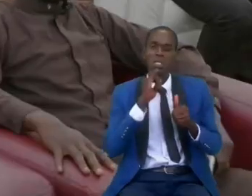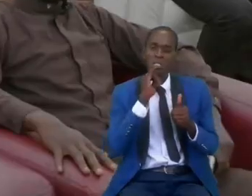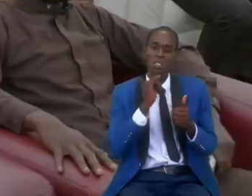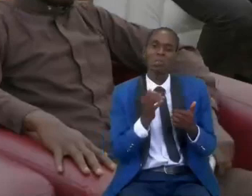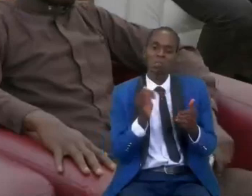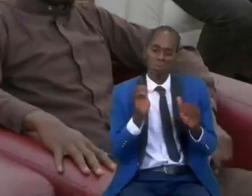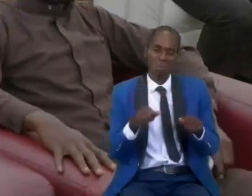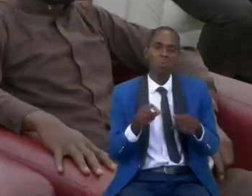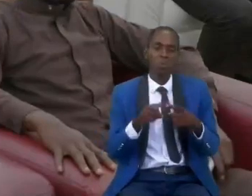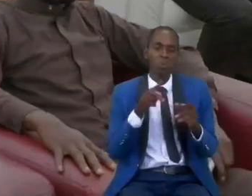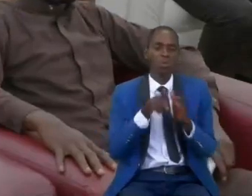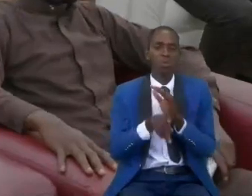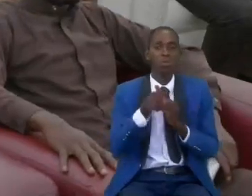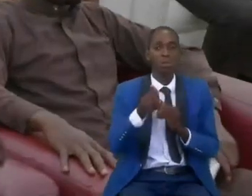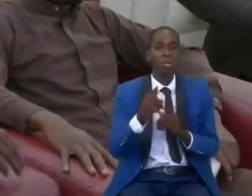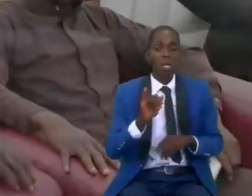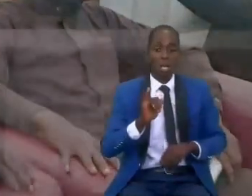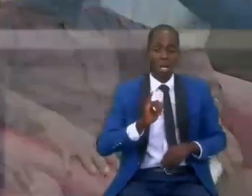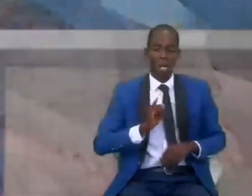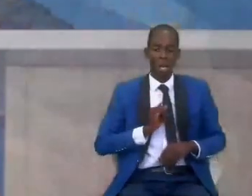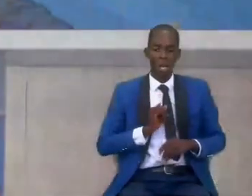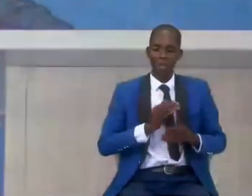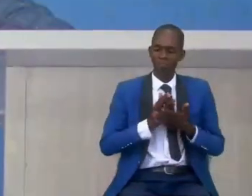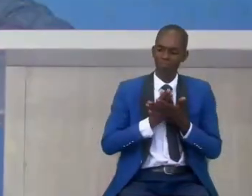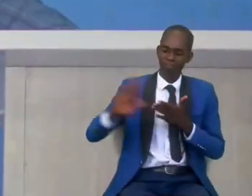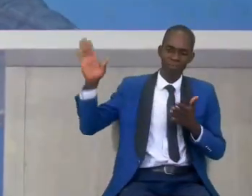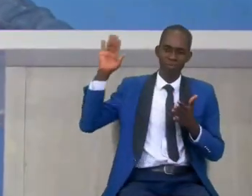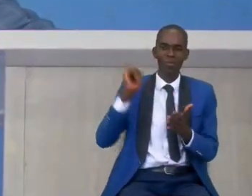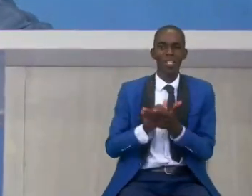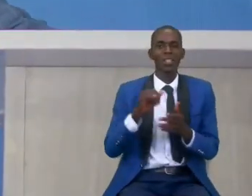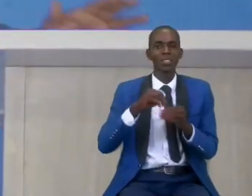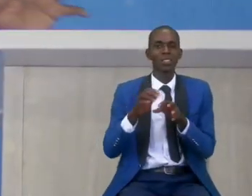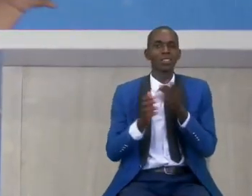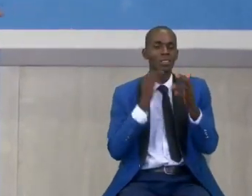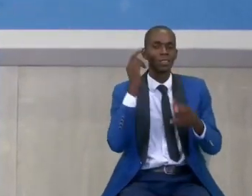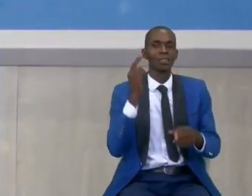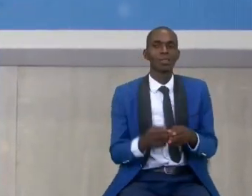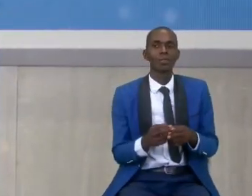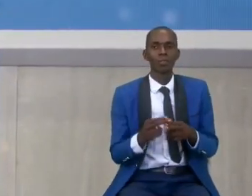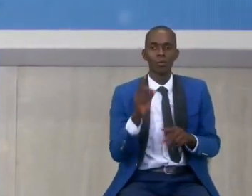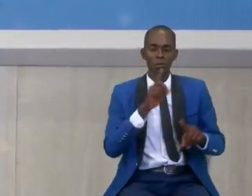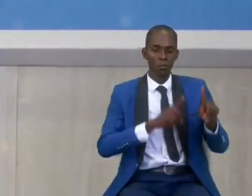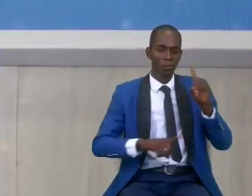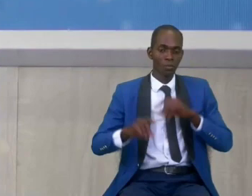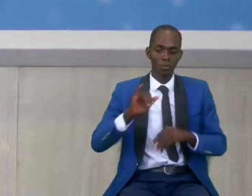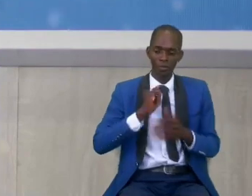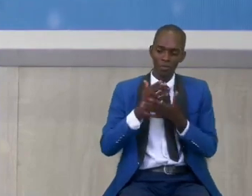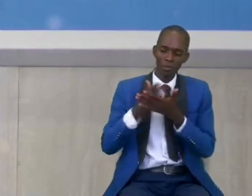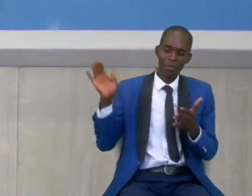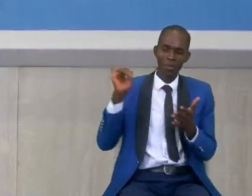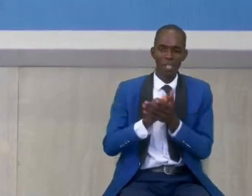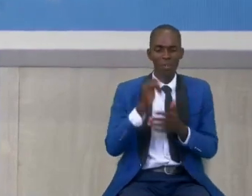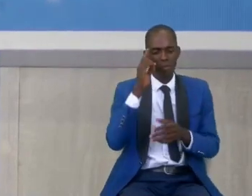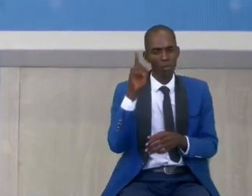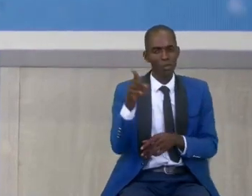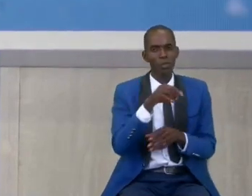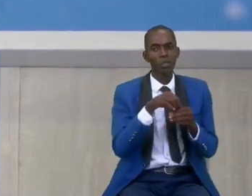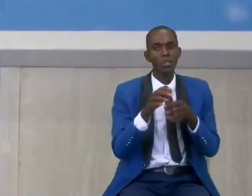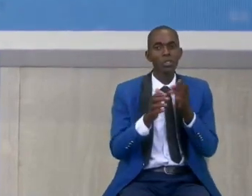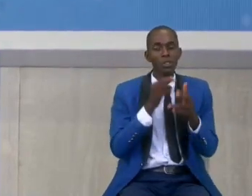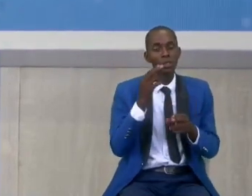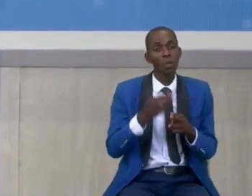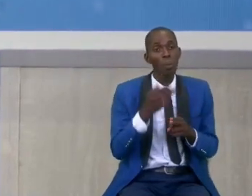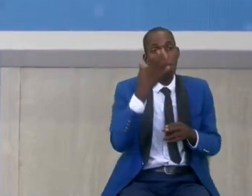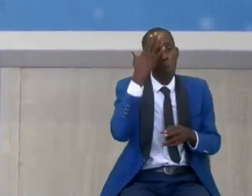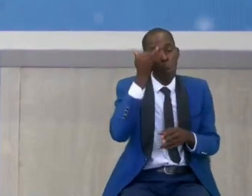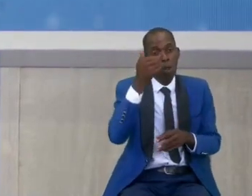name. I reject that for you, because we're redeemed by Christ, and he has redeemed us from